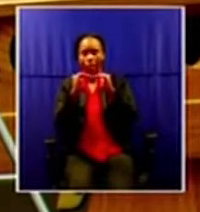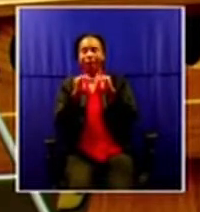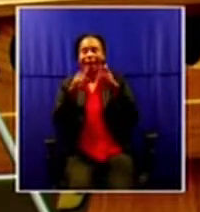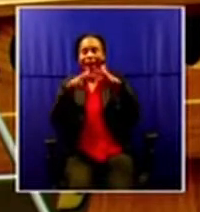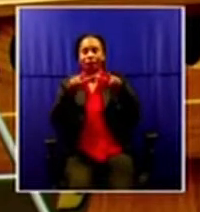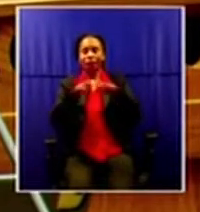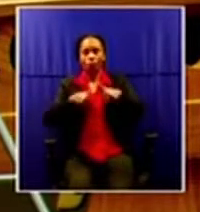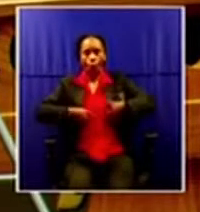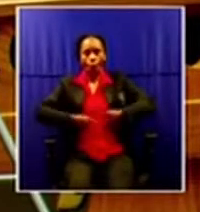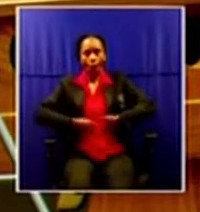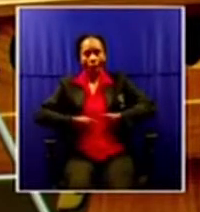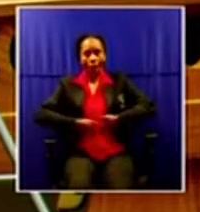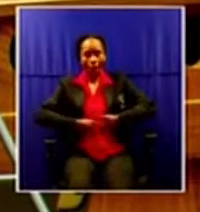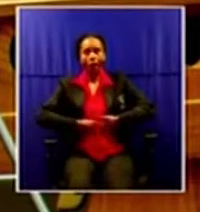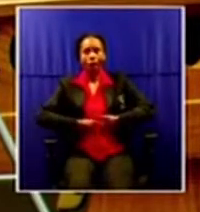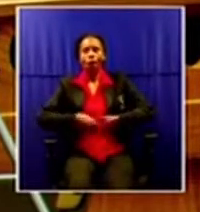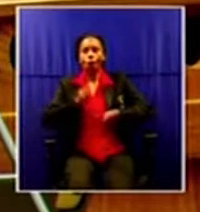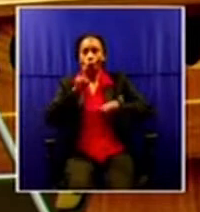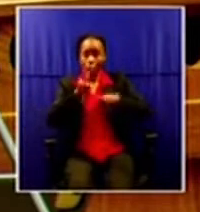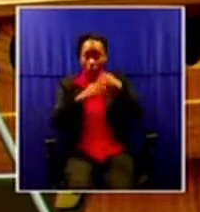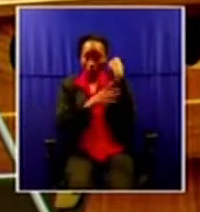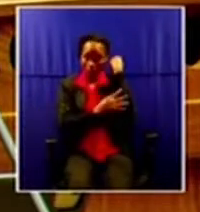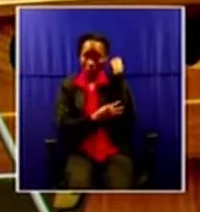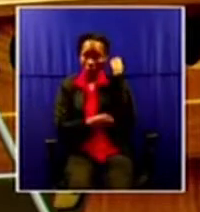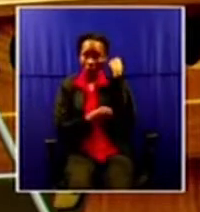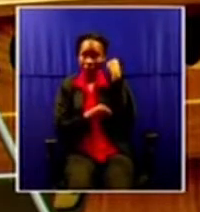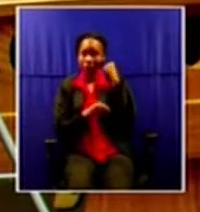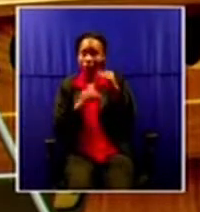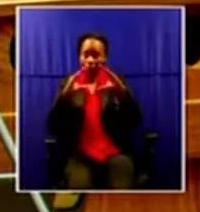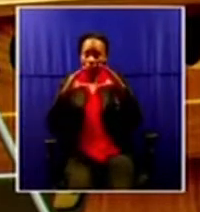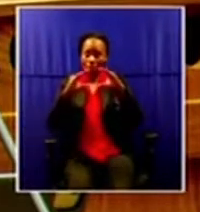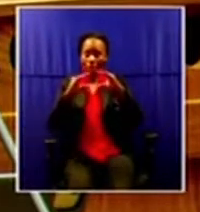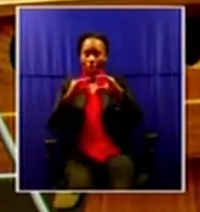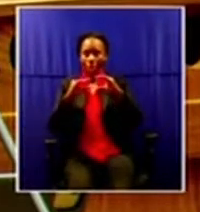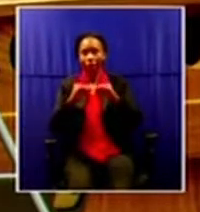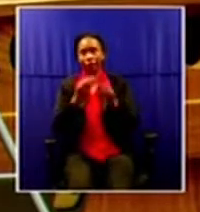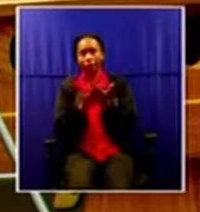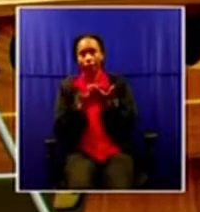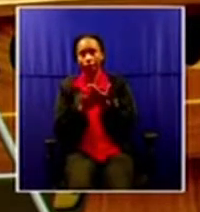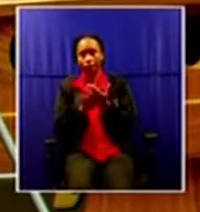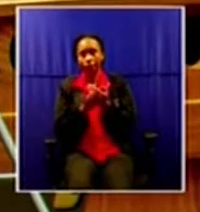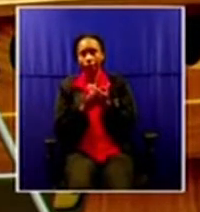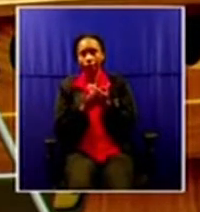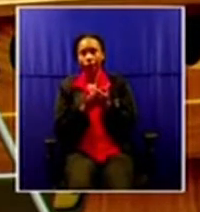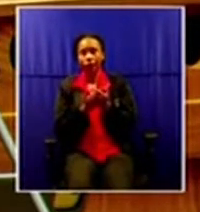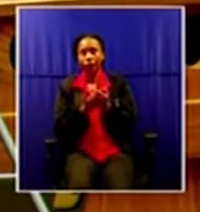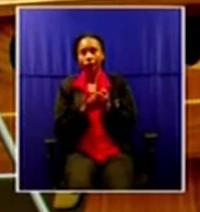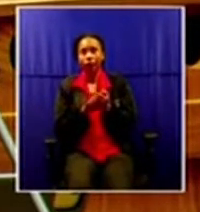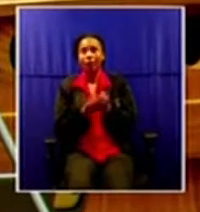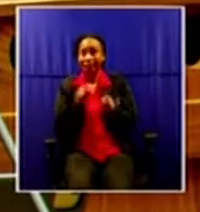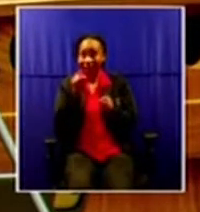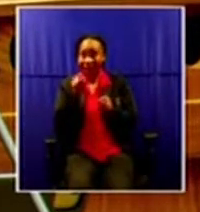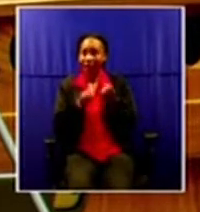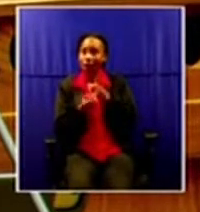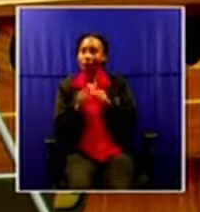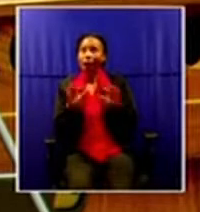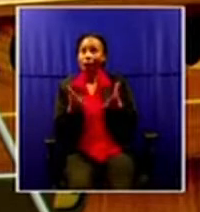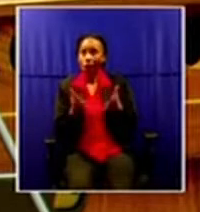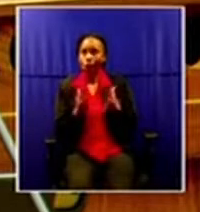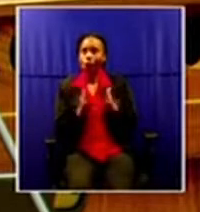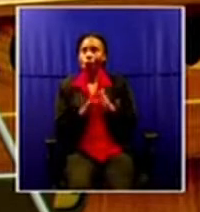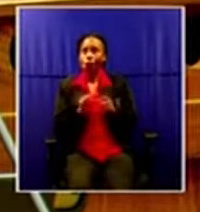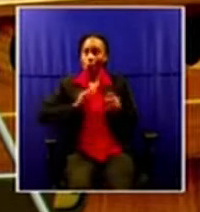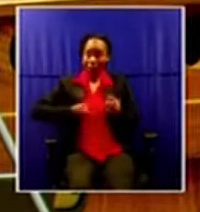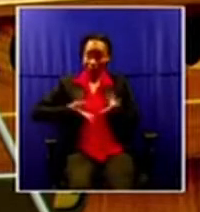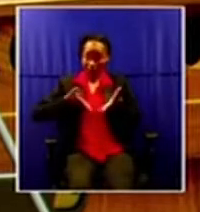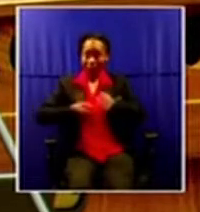also reduce poverty. It is when we empower the women of our country that we will